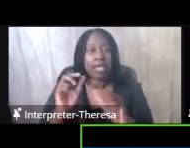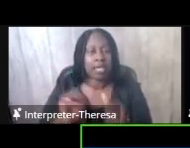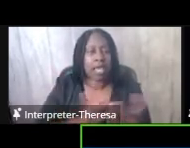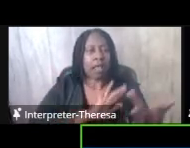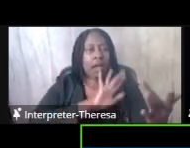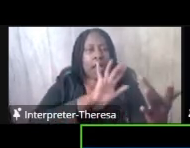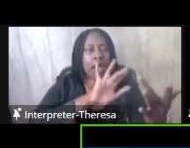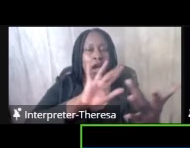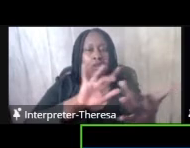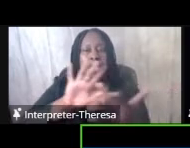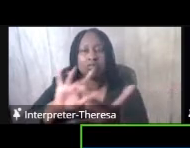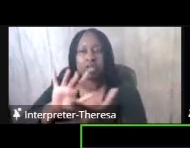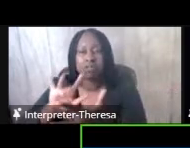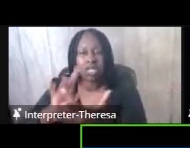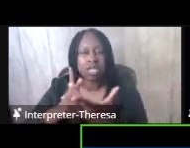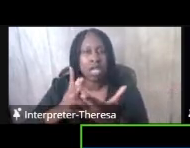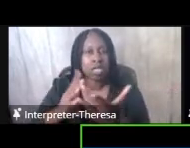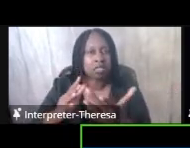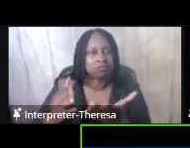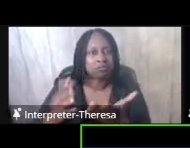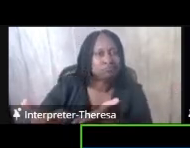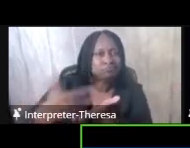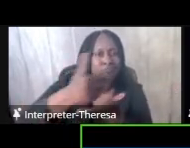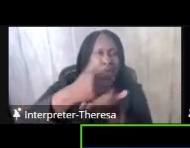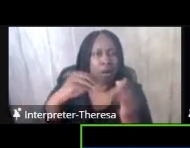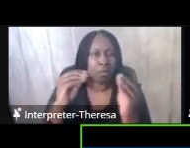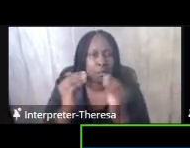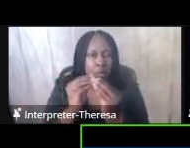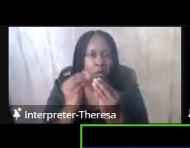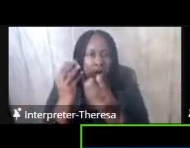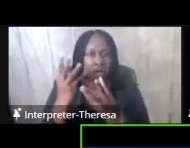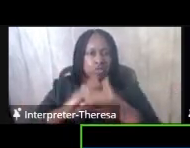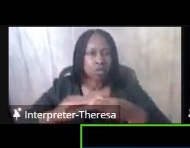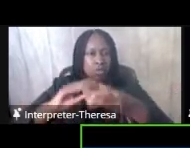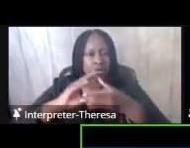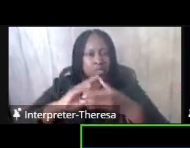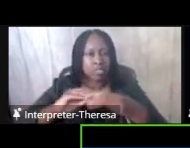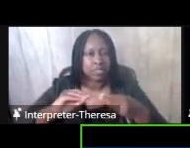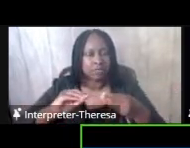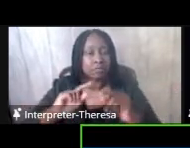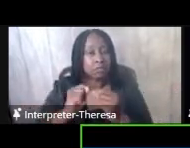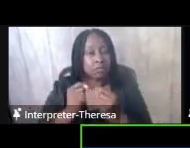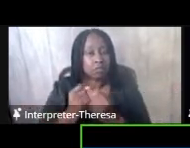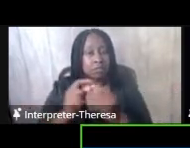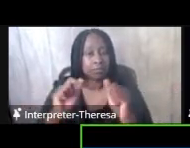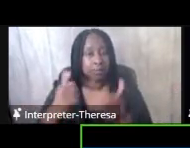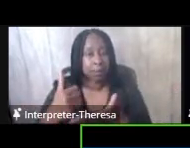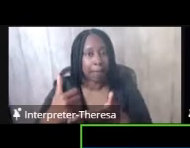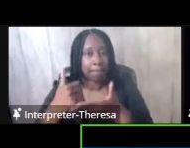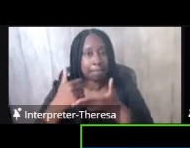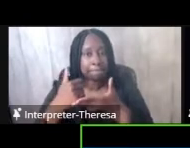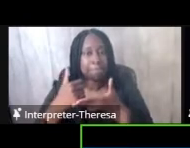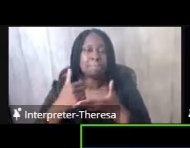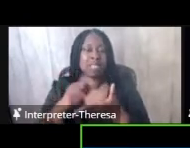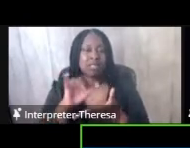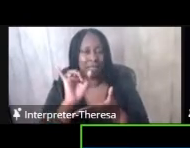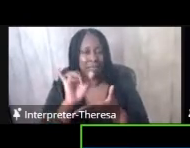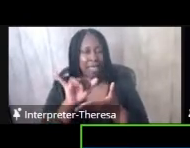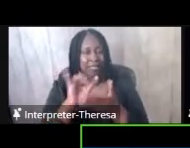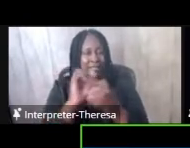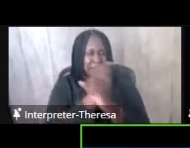that's what we need to do. And our team can help with a lot of that. So that's the sort of big